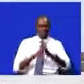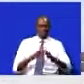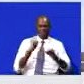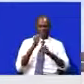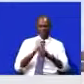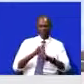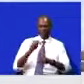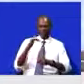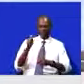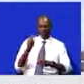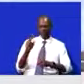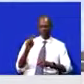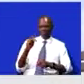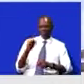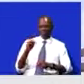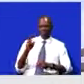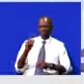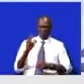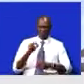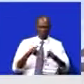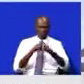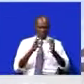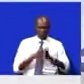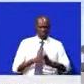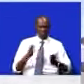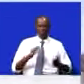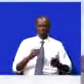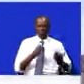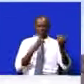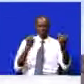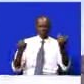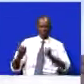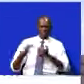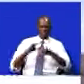otime Muroni kawuono ma nyithindogi oyudo pesa kendo nyithindo manyolewogi kawuono.